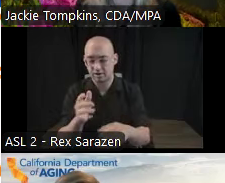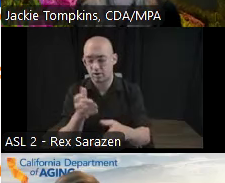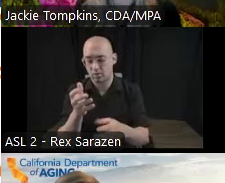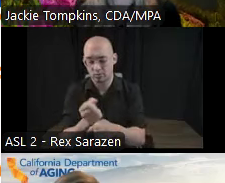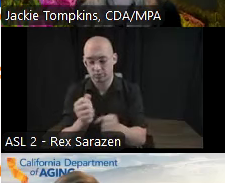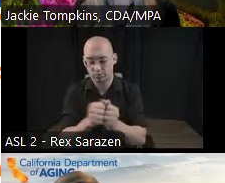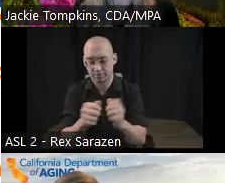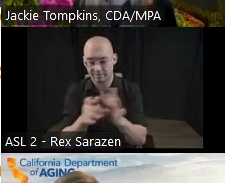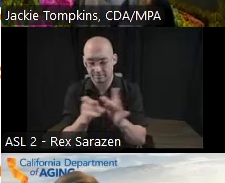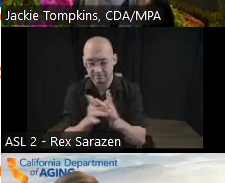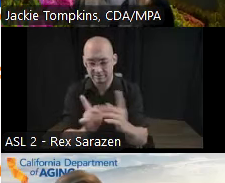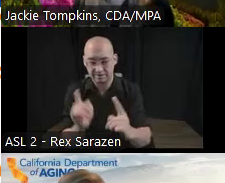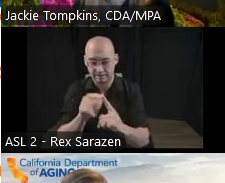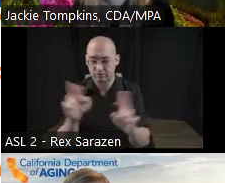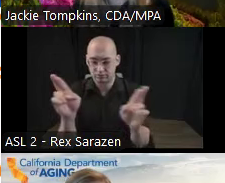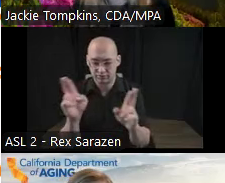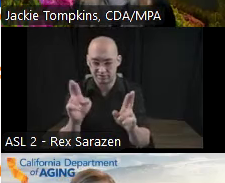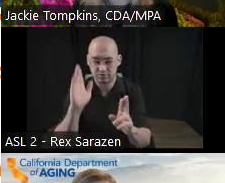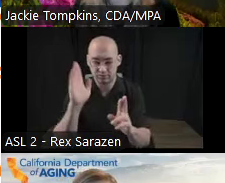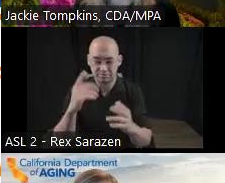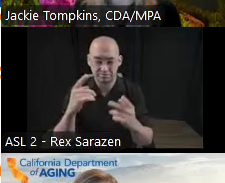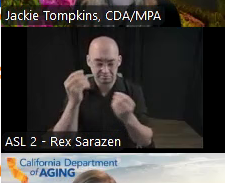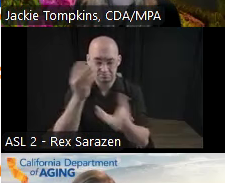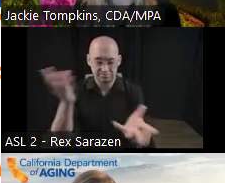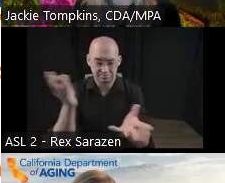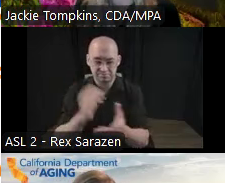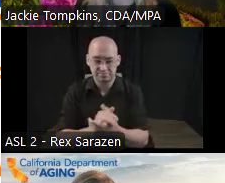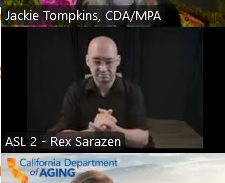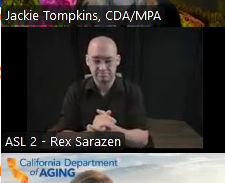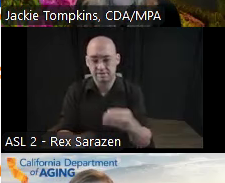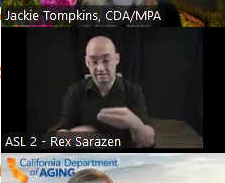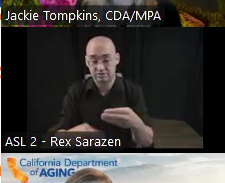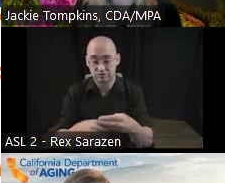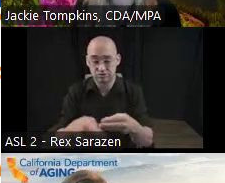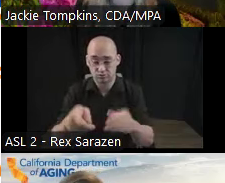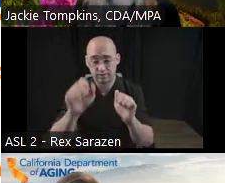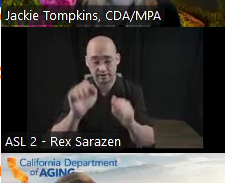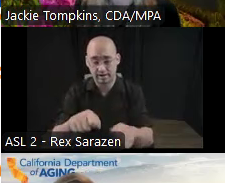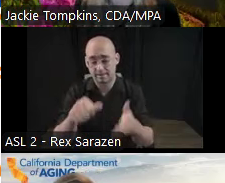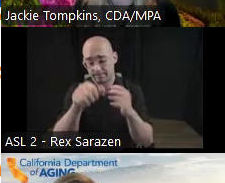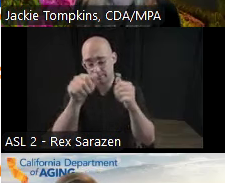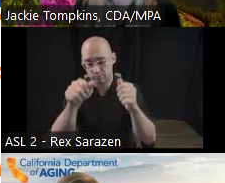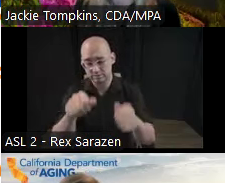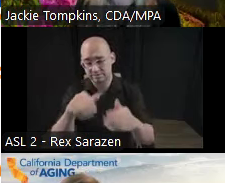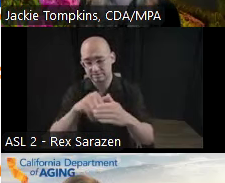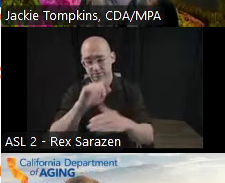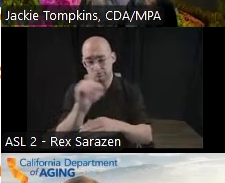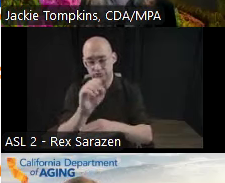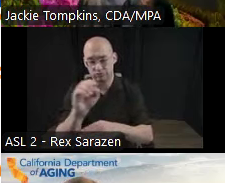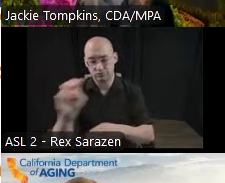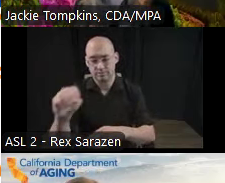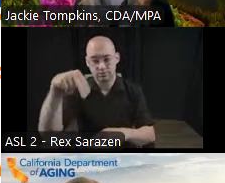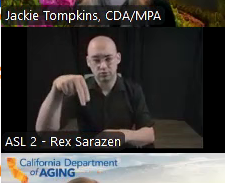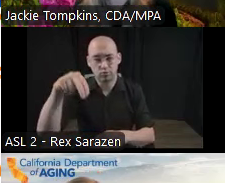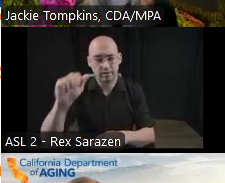periods. Additional public comments and questions can be posted in Zoom using the question and answer